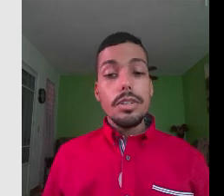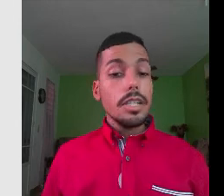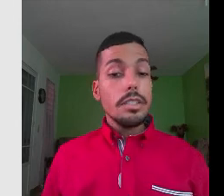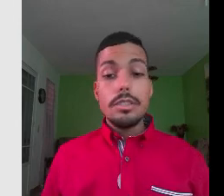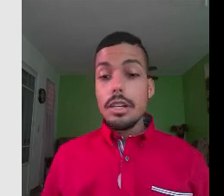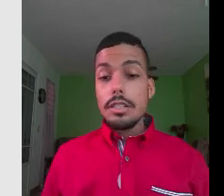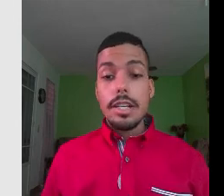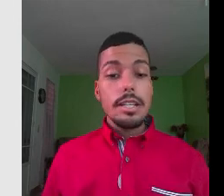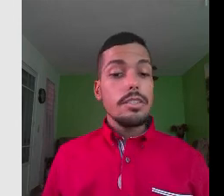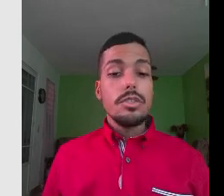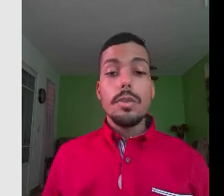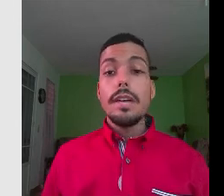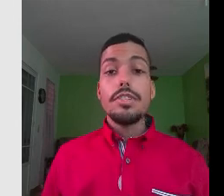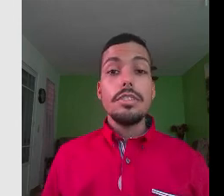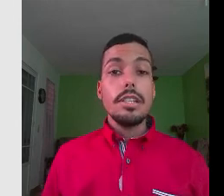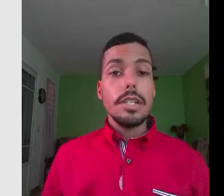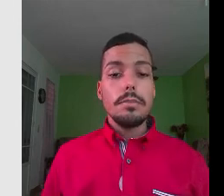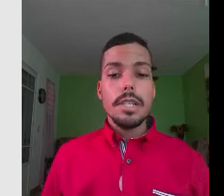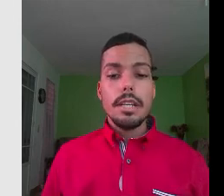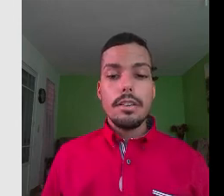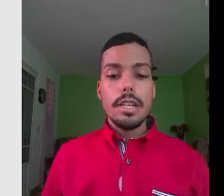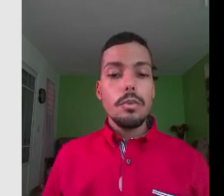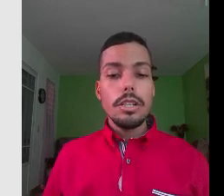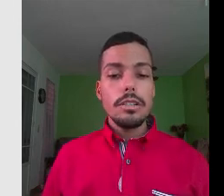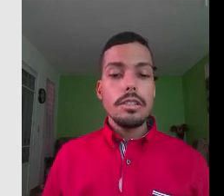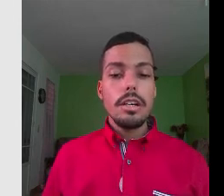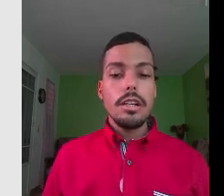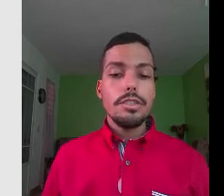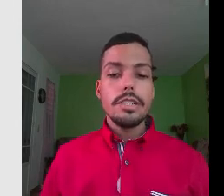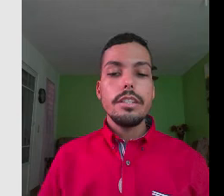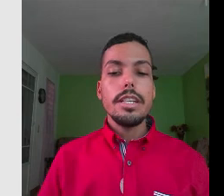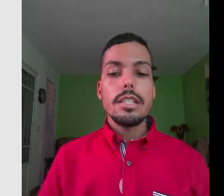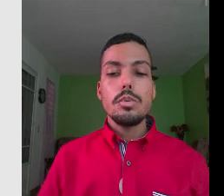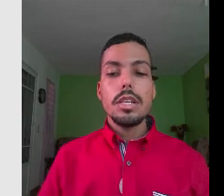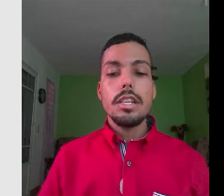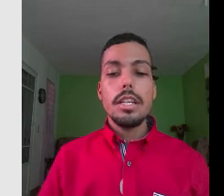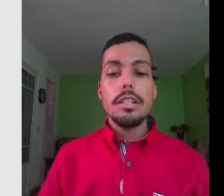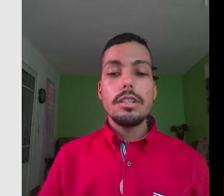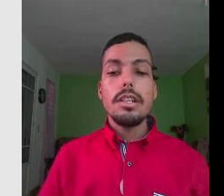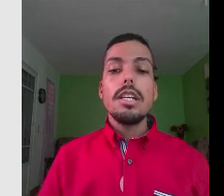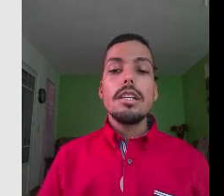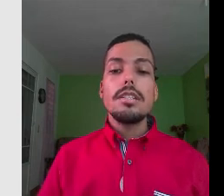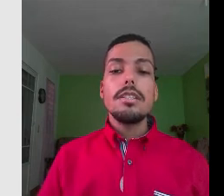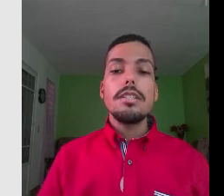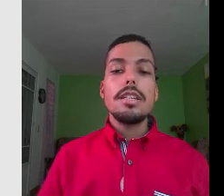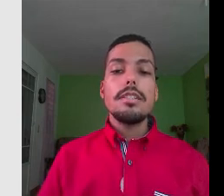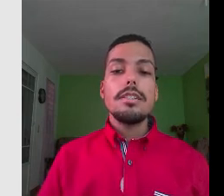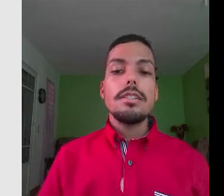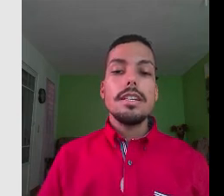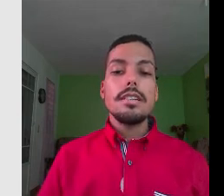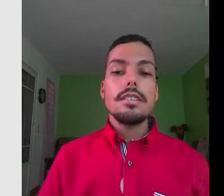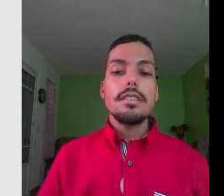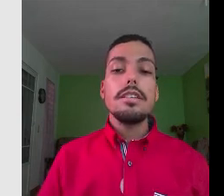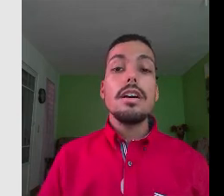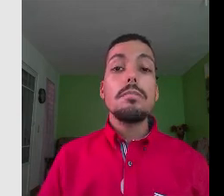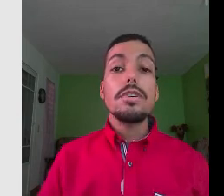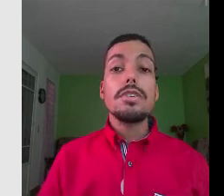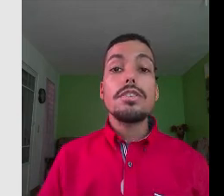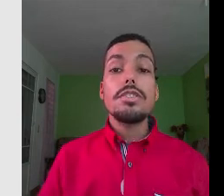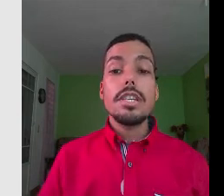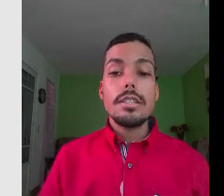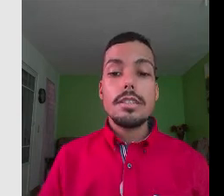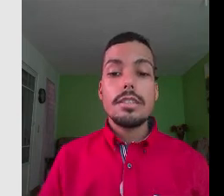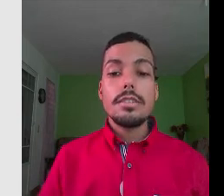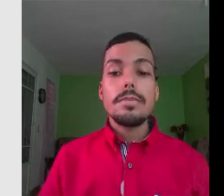No, very good. It doesn't have it, so we have to leave it in blank. Okay, we don't color it. The next one here. This is a six, the